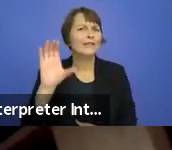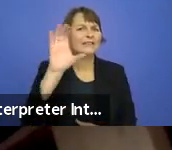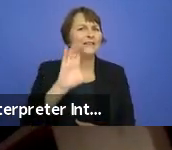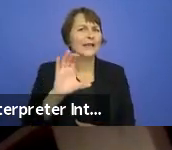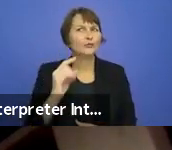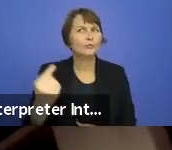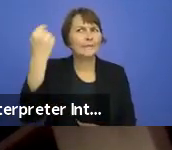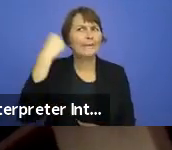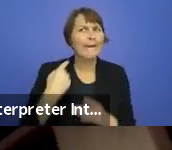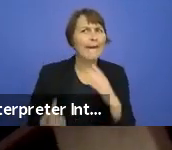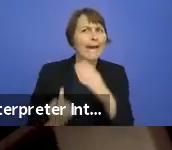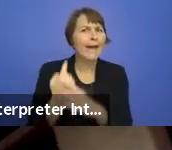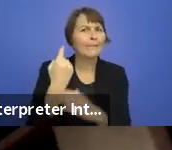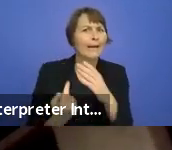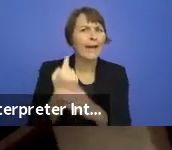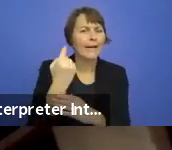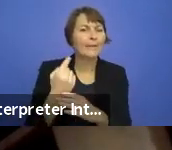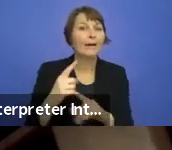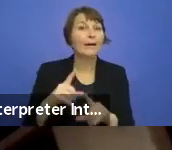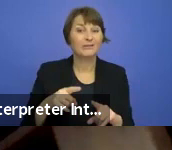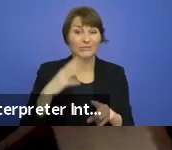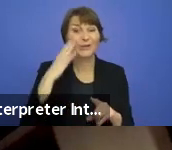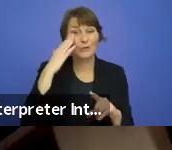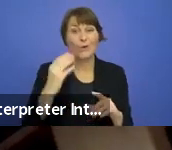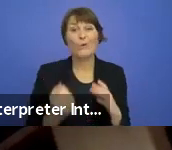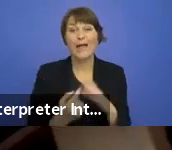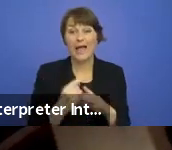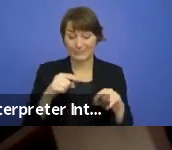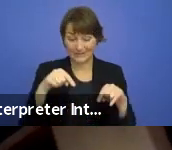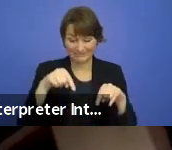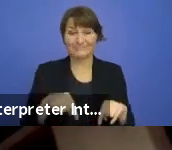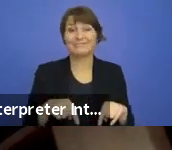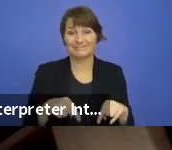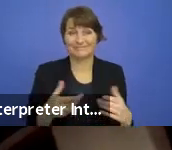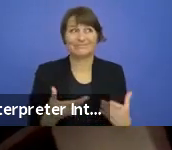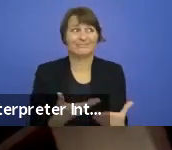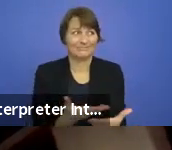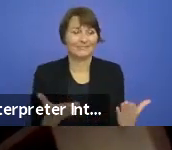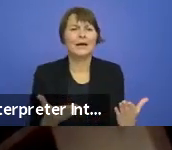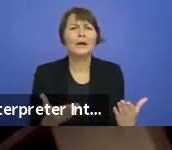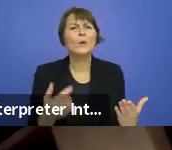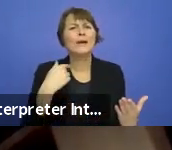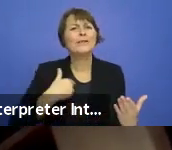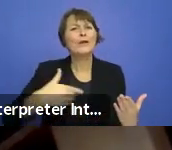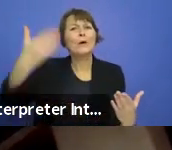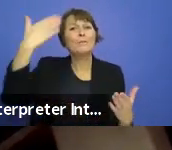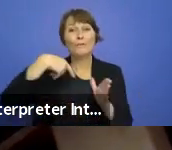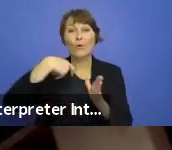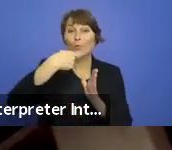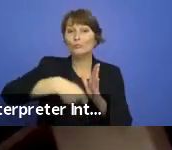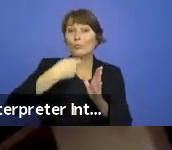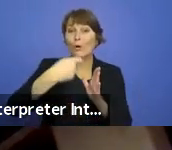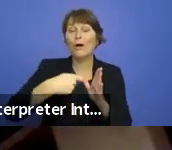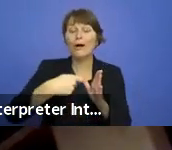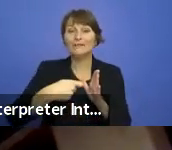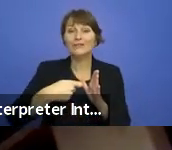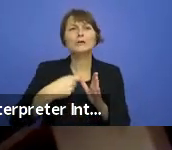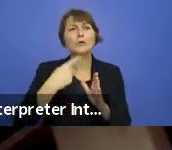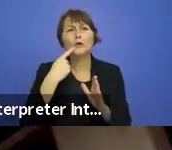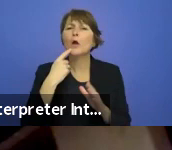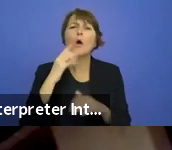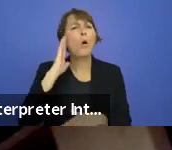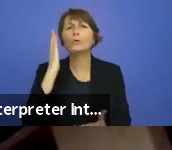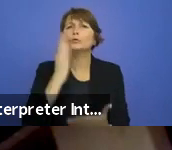We all know what happened next. Turns out the unreliability we thought we'd built into our process was even more unreliable than we ever could have